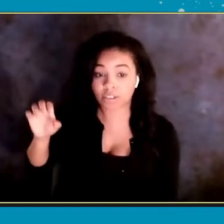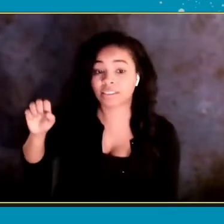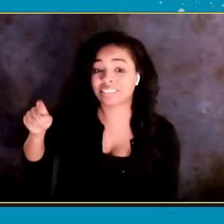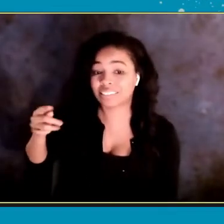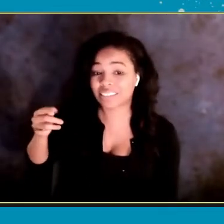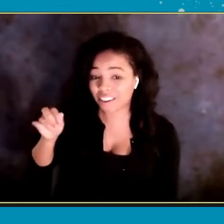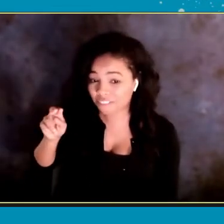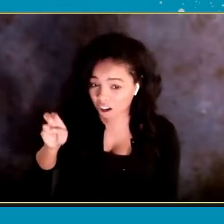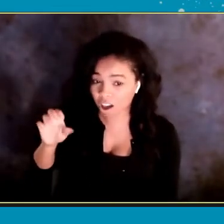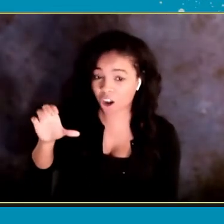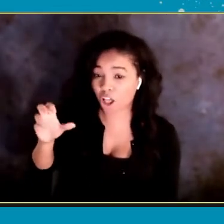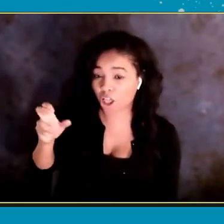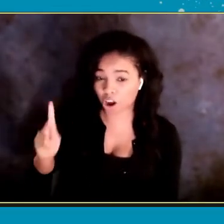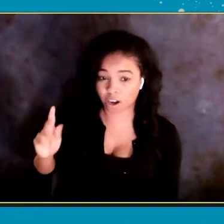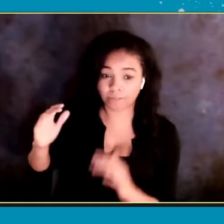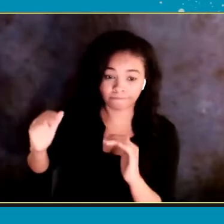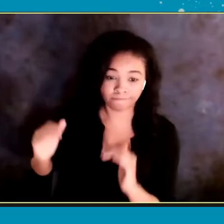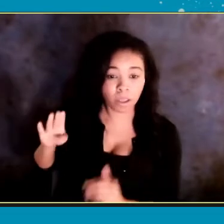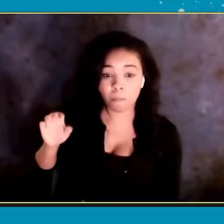Alton Sterling,